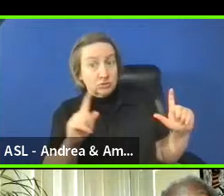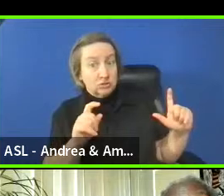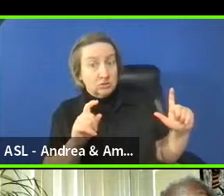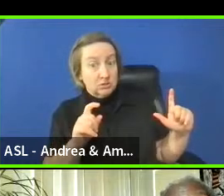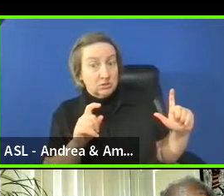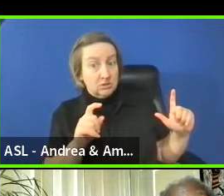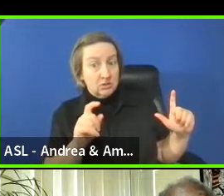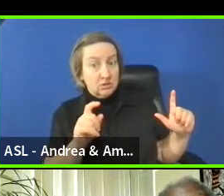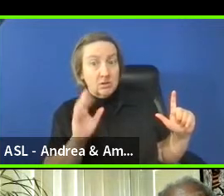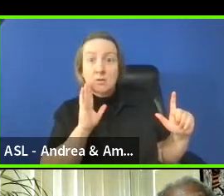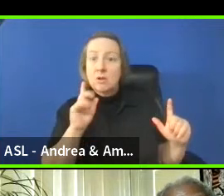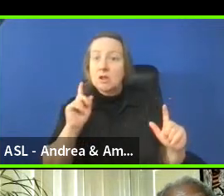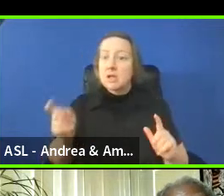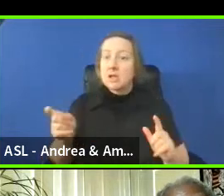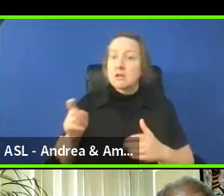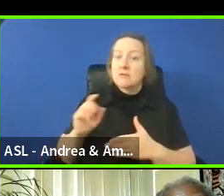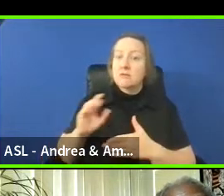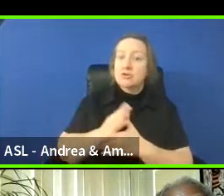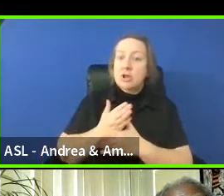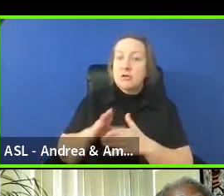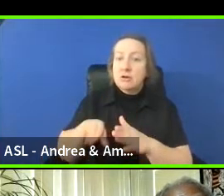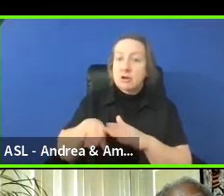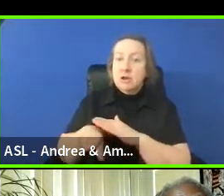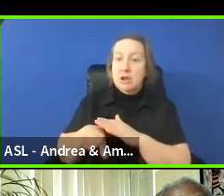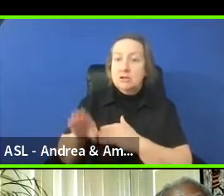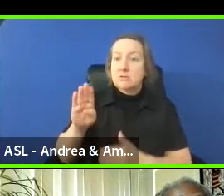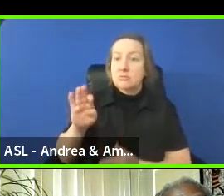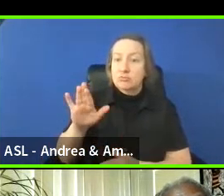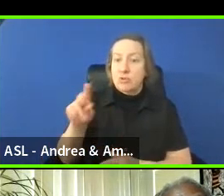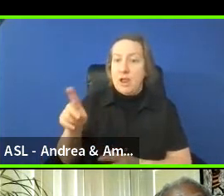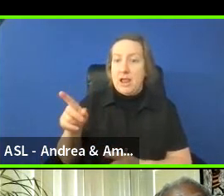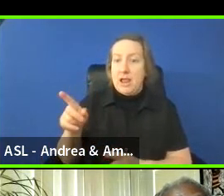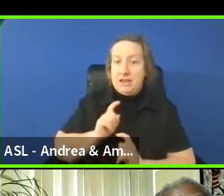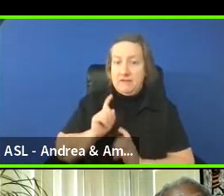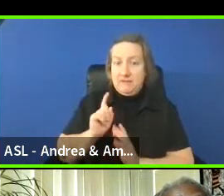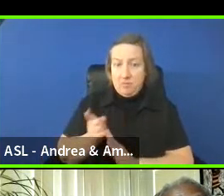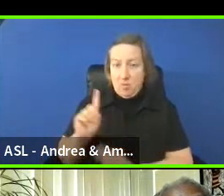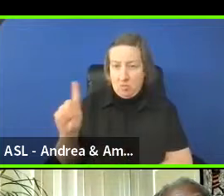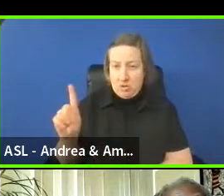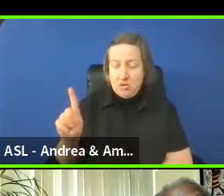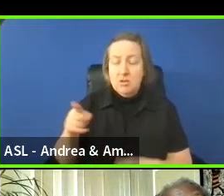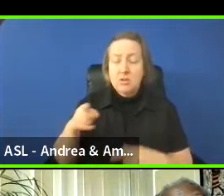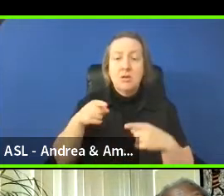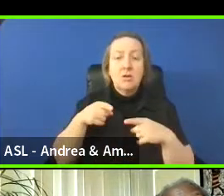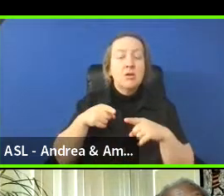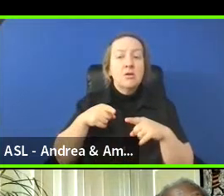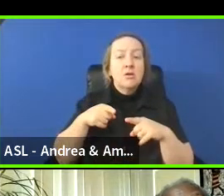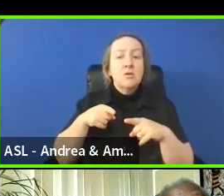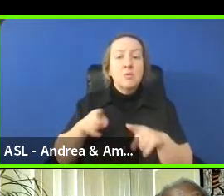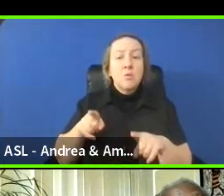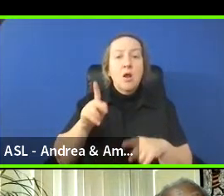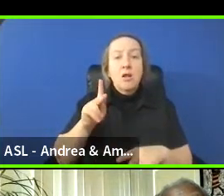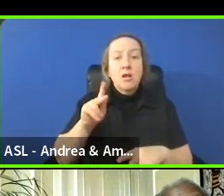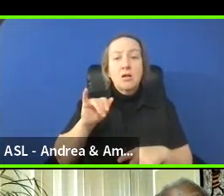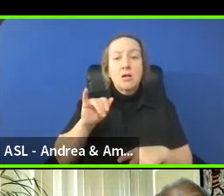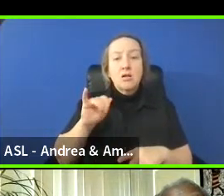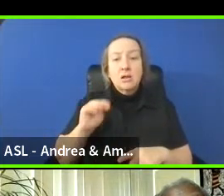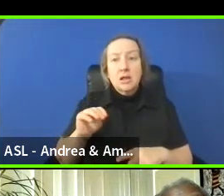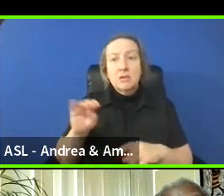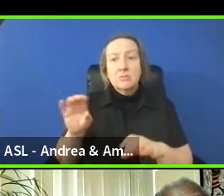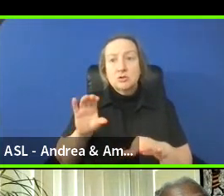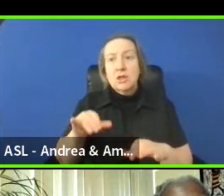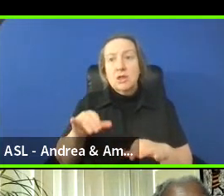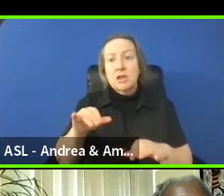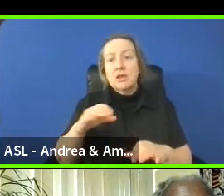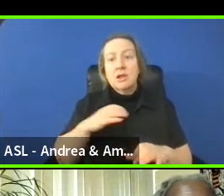We'll give you sharing access. Brad, give us just a moment while Kim is doing that. Commissioner Hardesty,